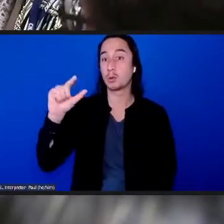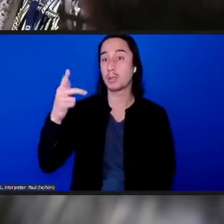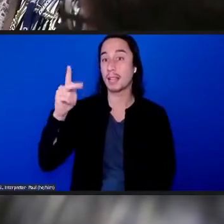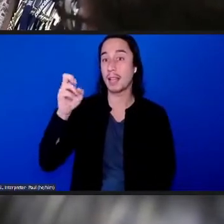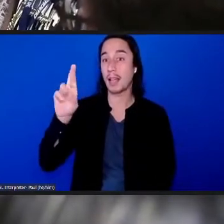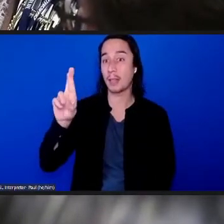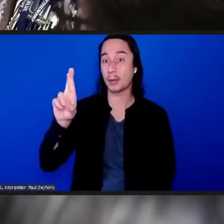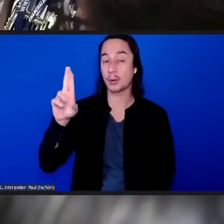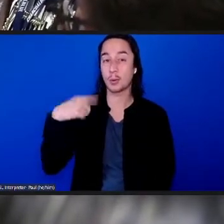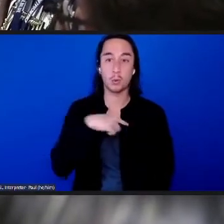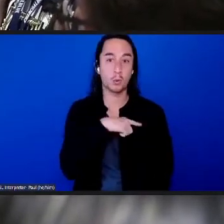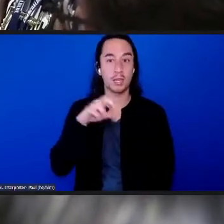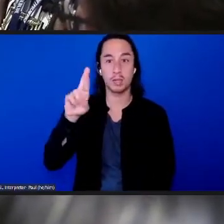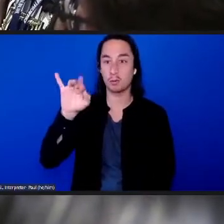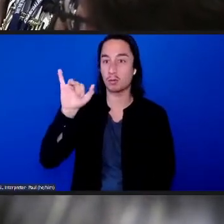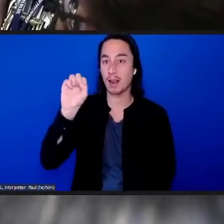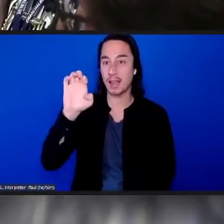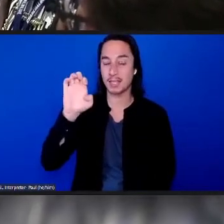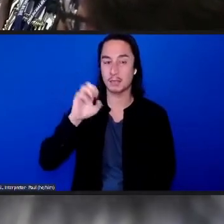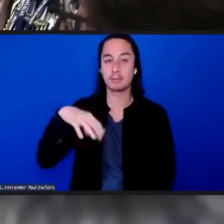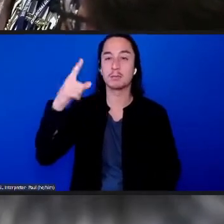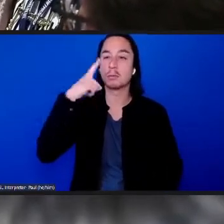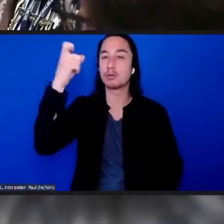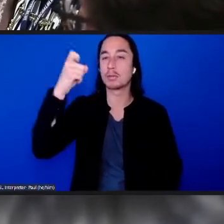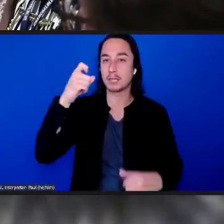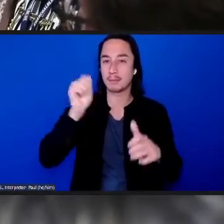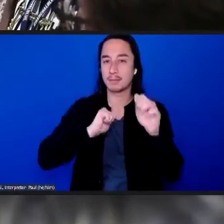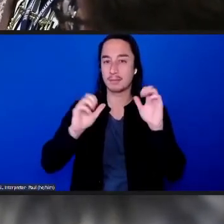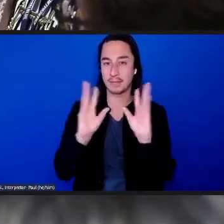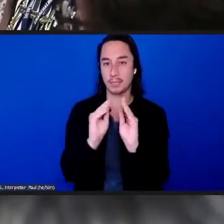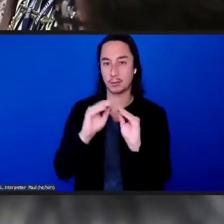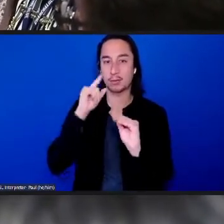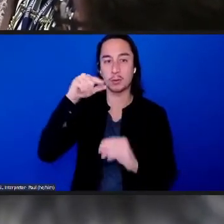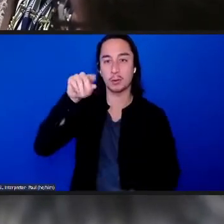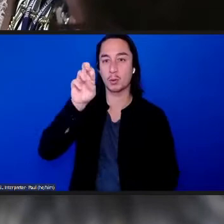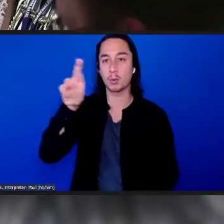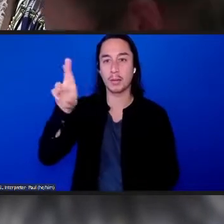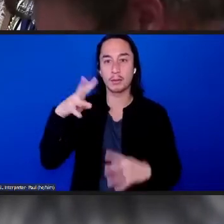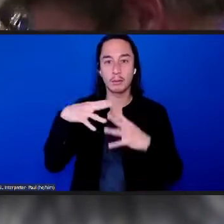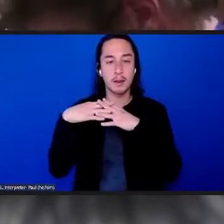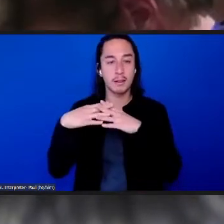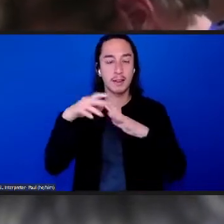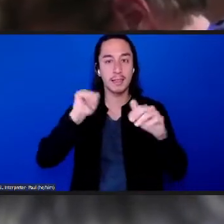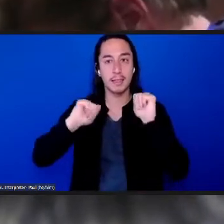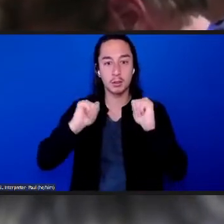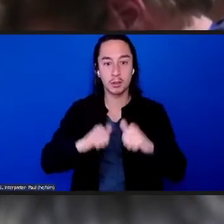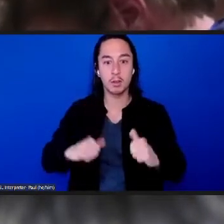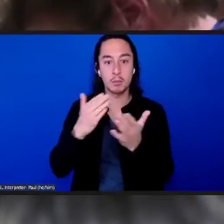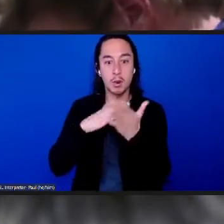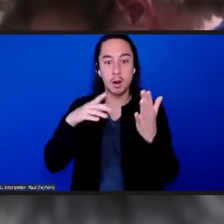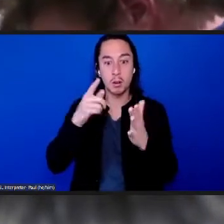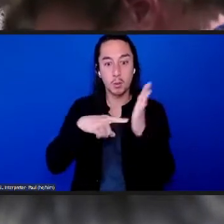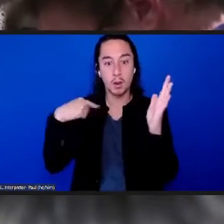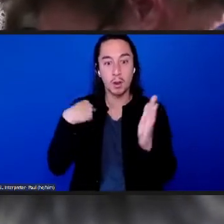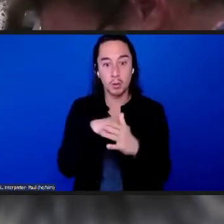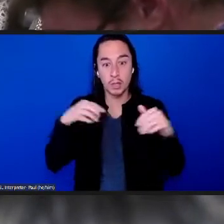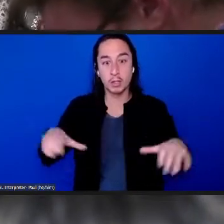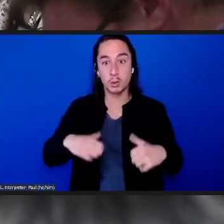session for queer American theater. Part of what we do at the Dramatists Guild is advocate for